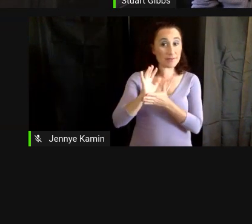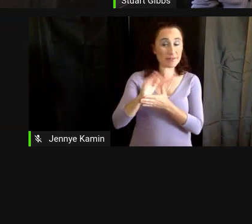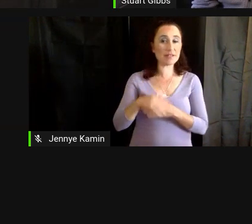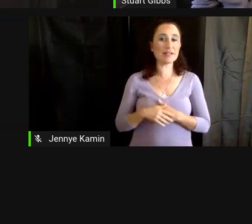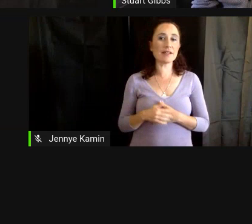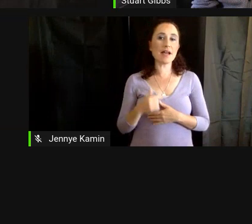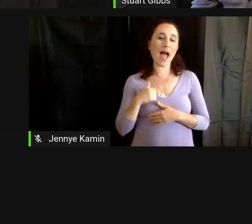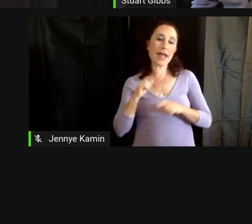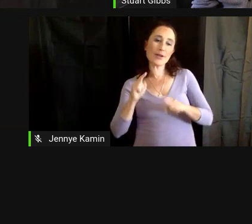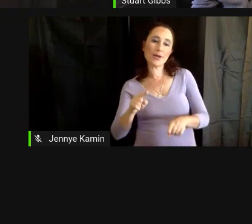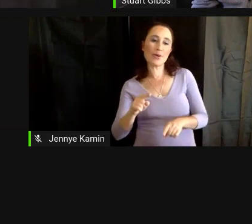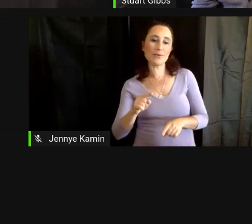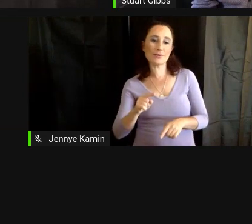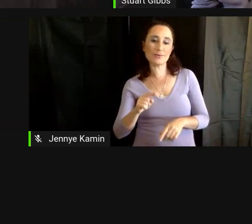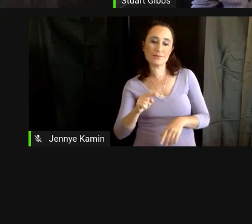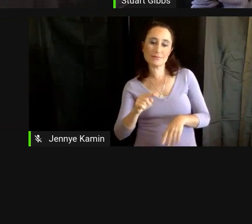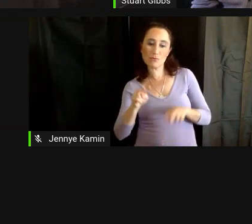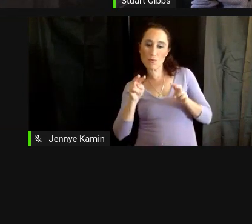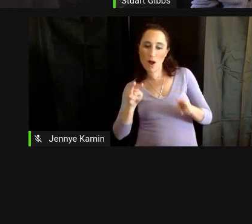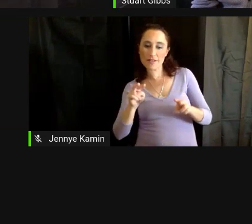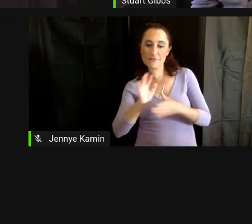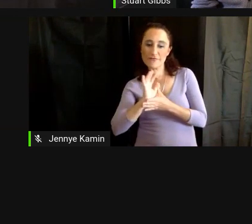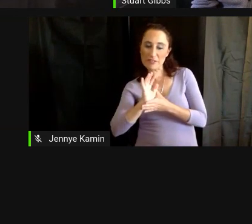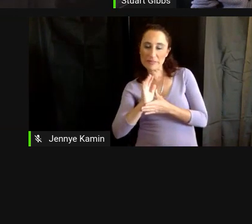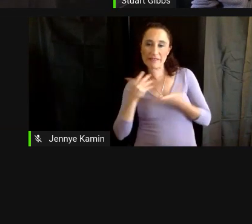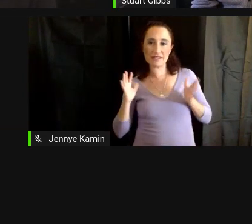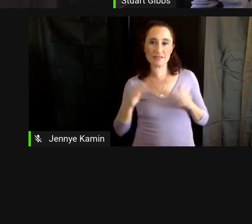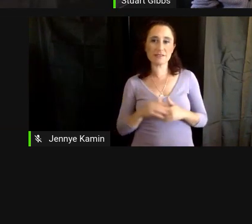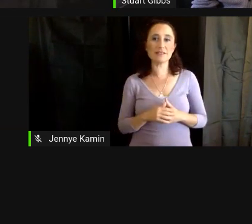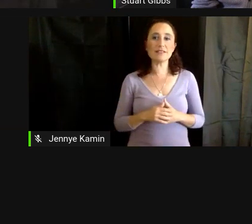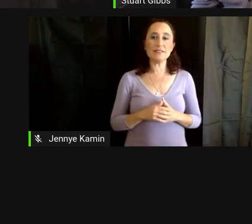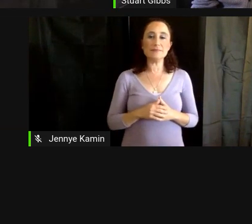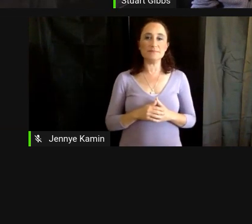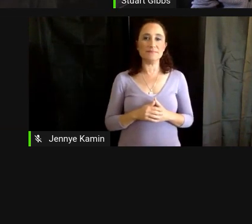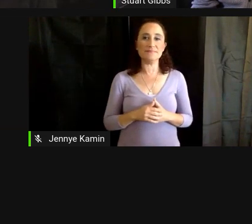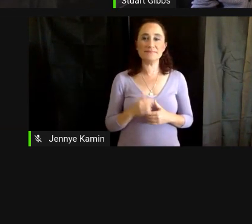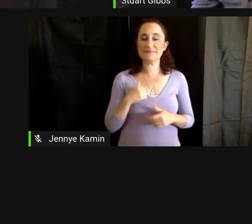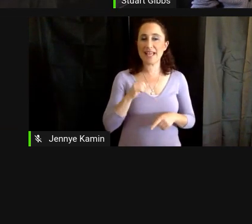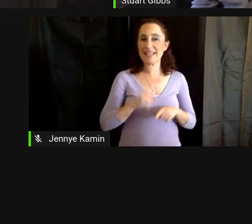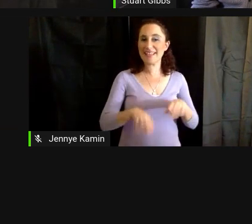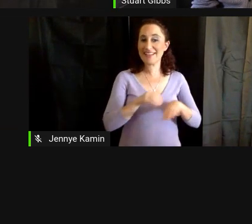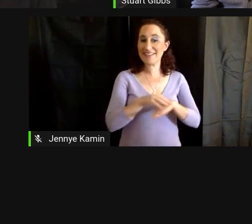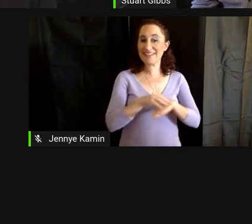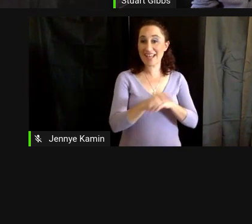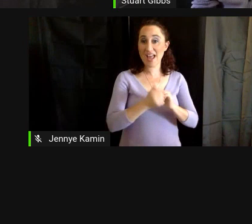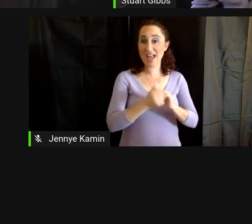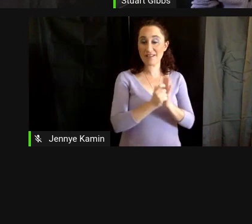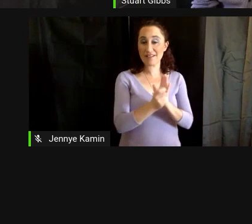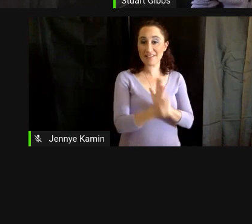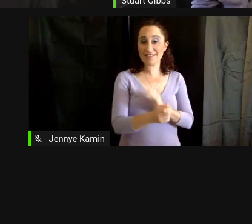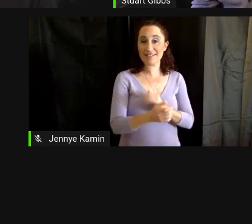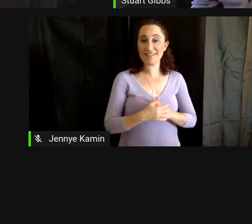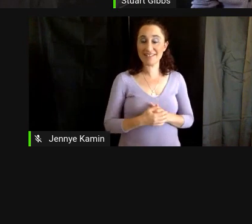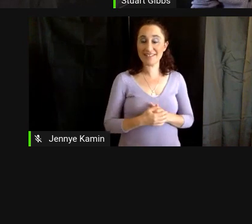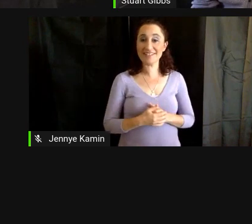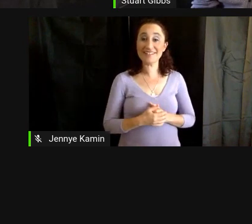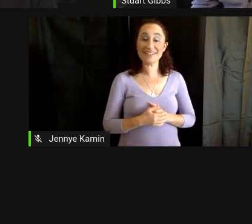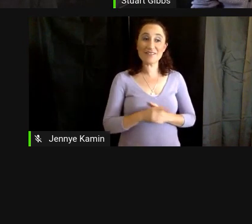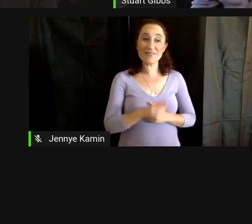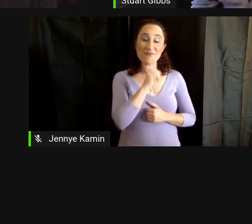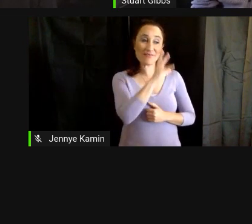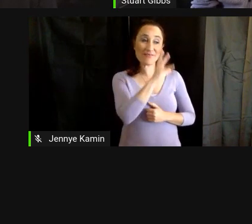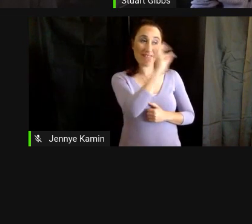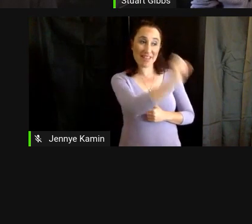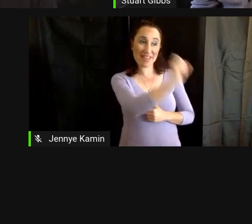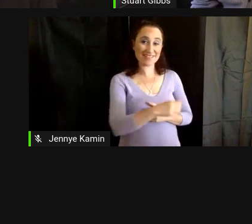gotten to go to the sets and see them. And it's just, I can't really give tips on how to write it, but I can just say it's really fascinating